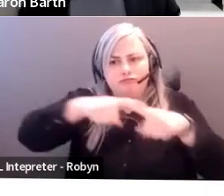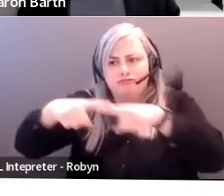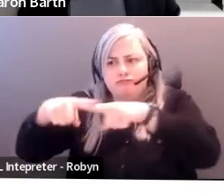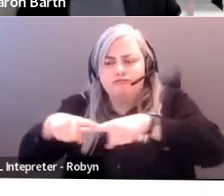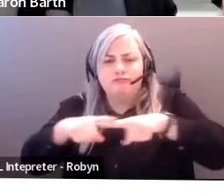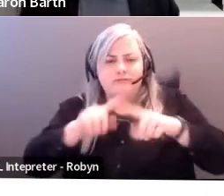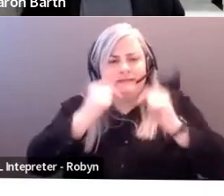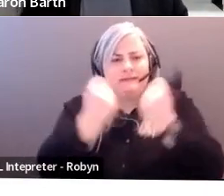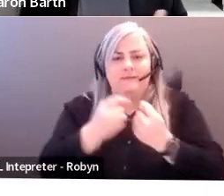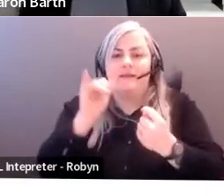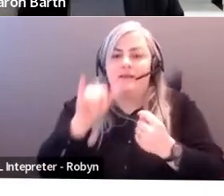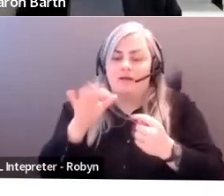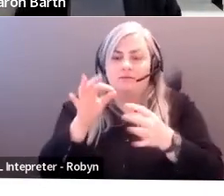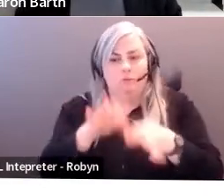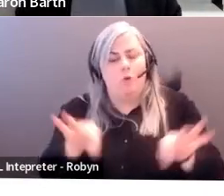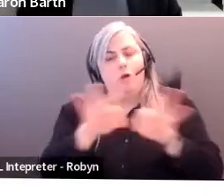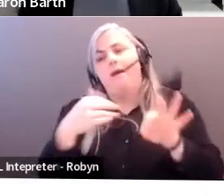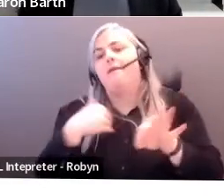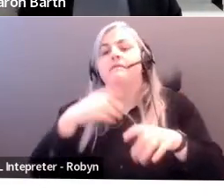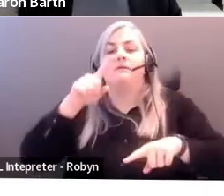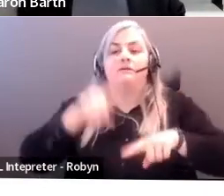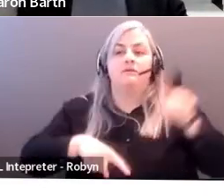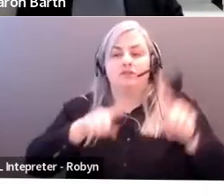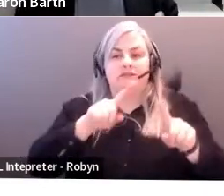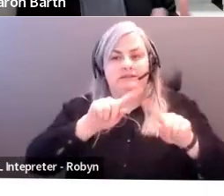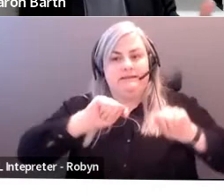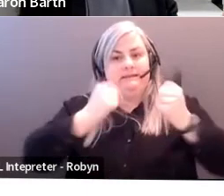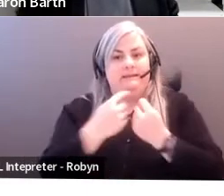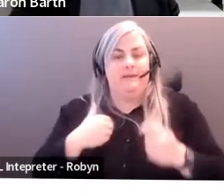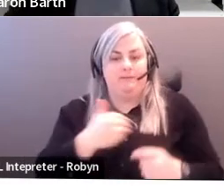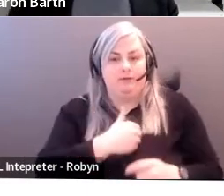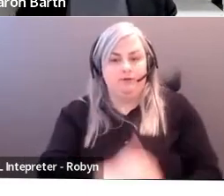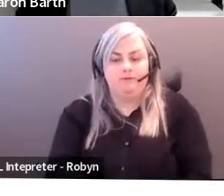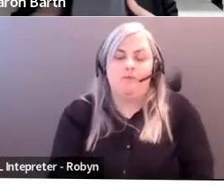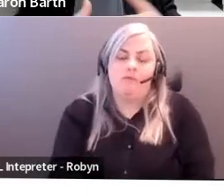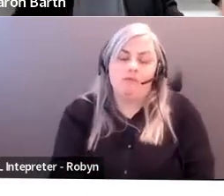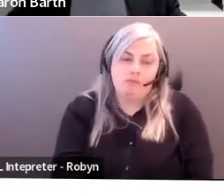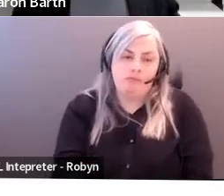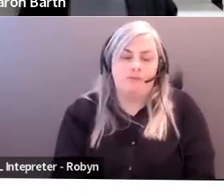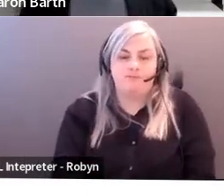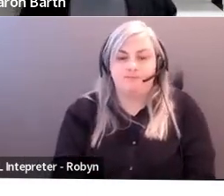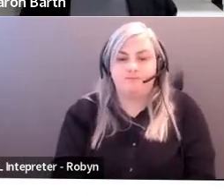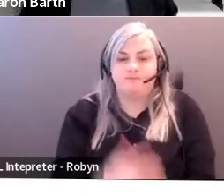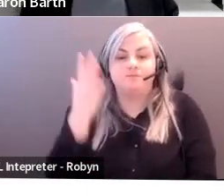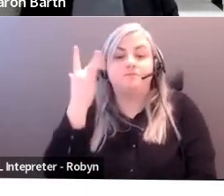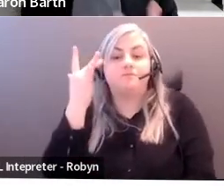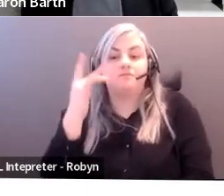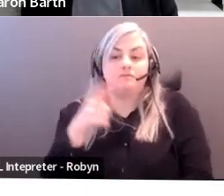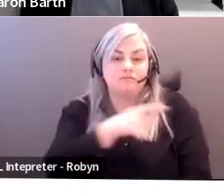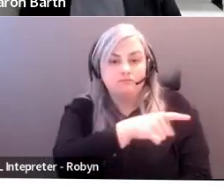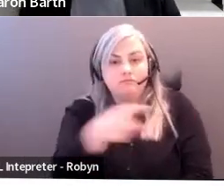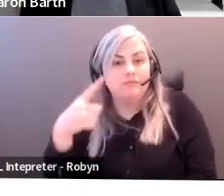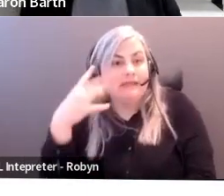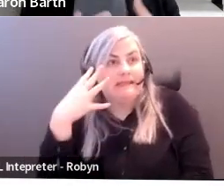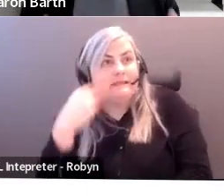have a diverse set of team members, because that experience is more widespread, and you're more